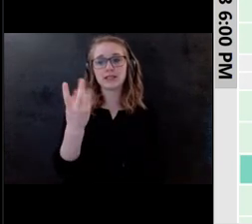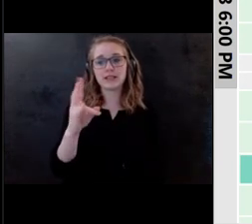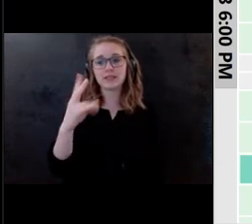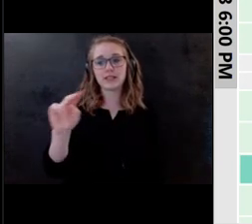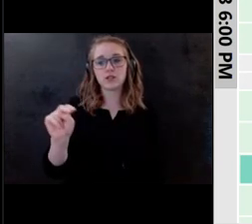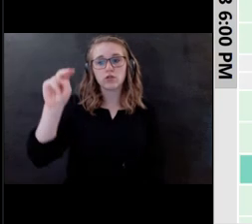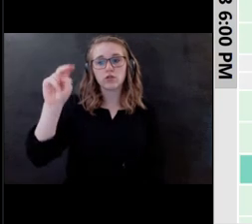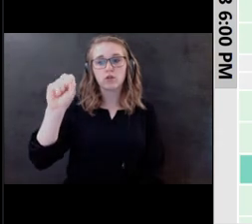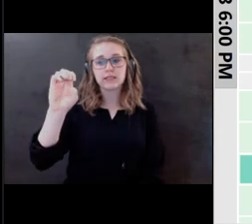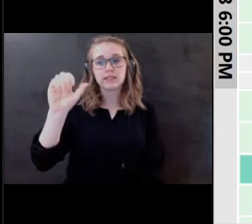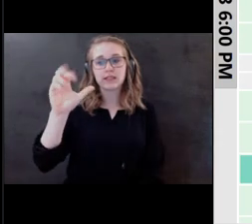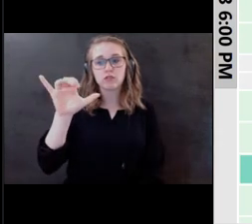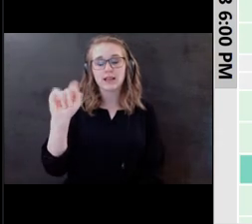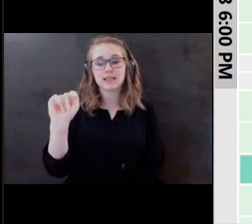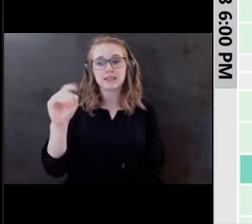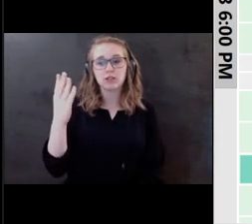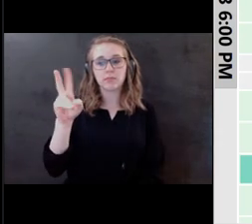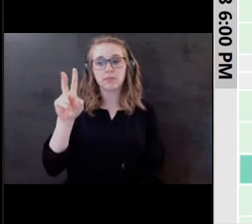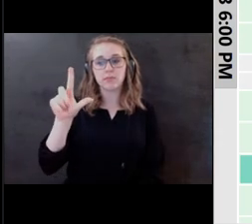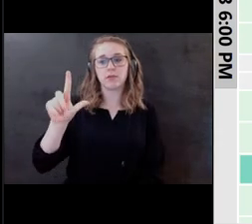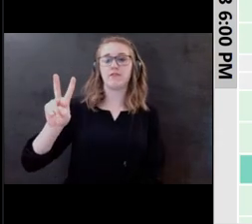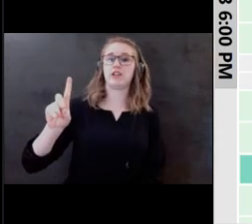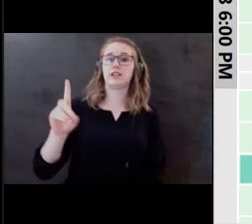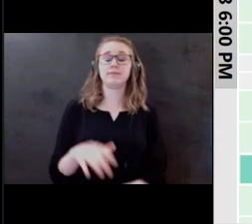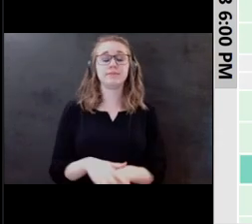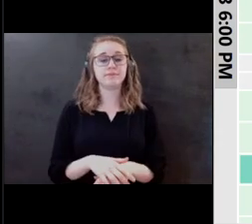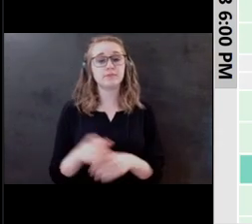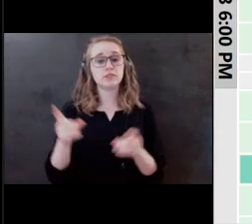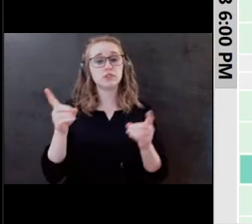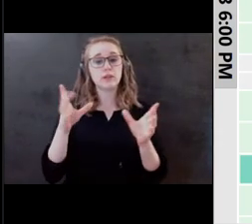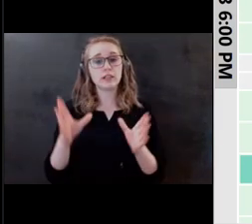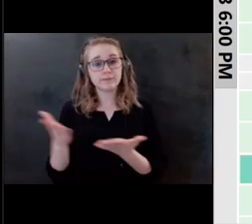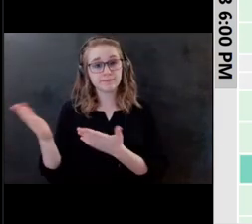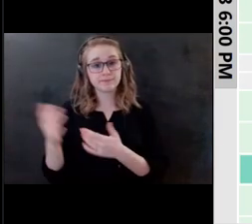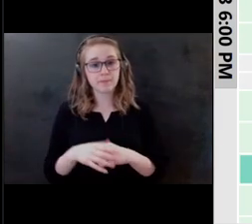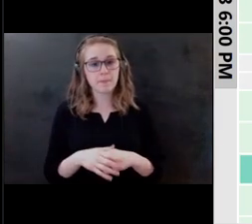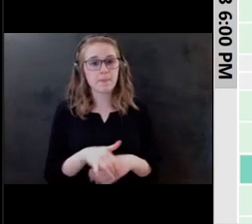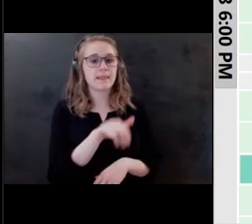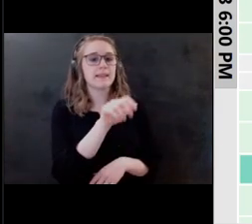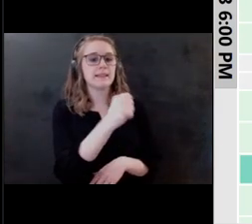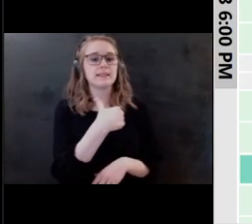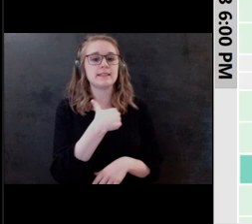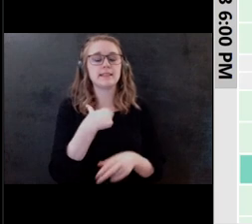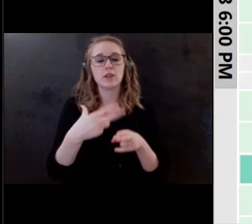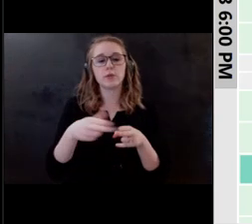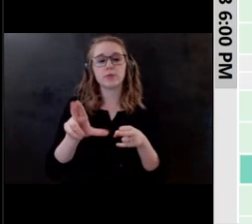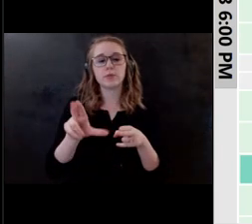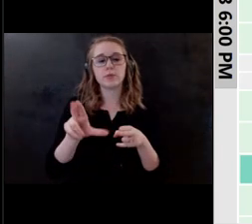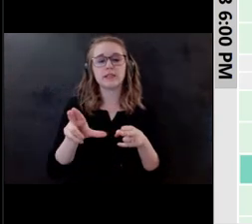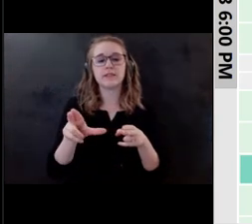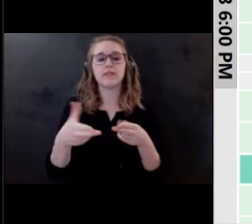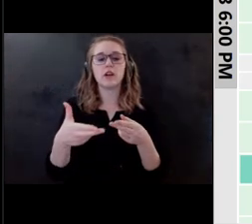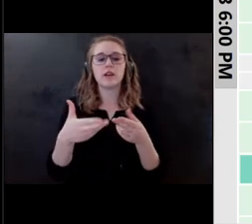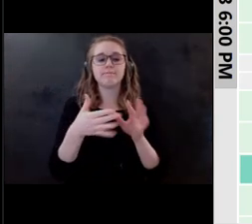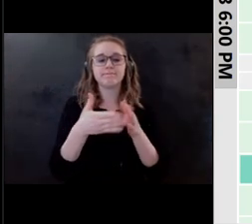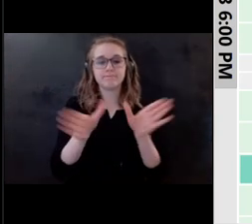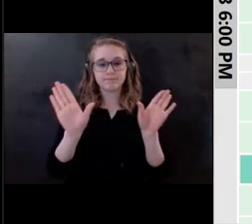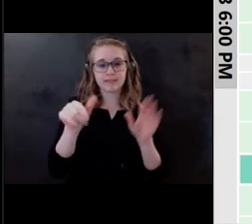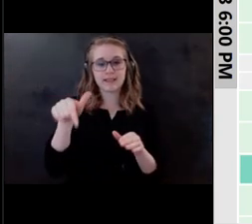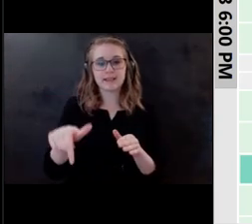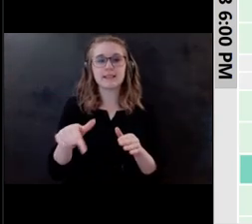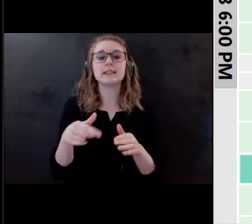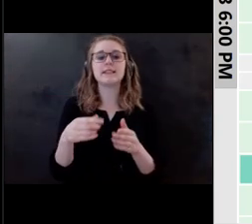North Seacrest Boulevard. Executive Director? Yes. As a brief overview of this project, this is the current post